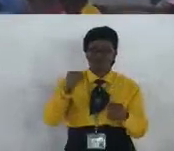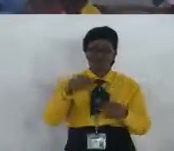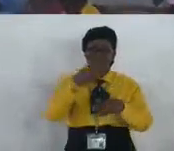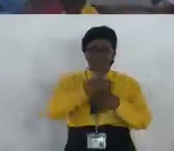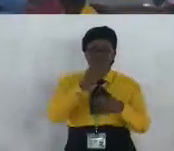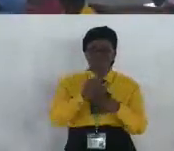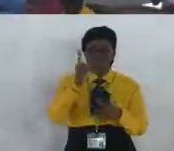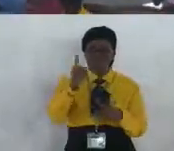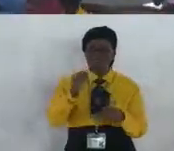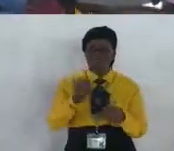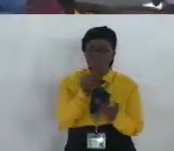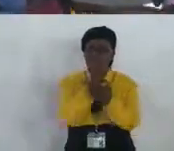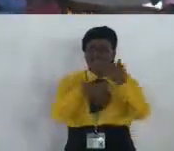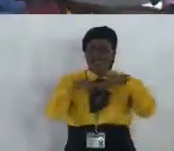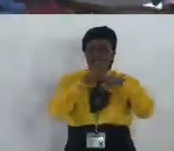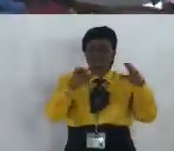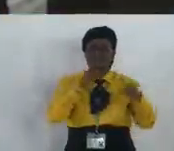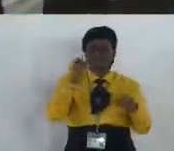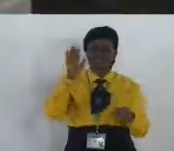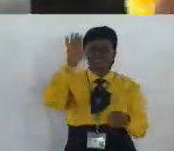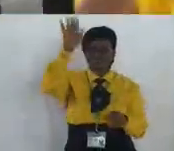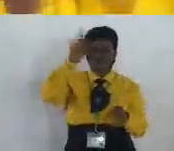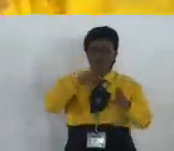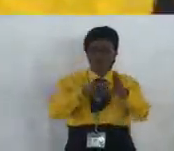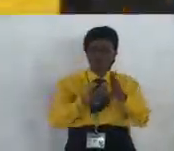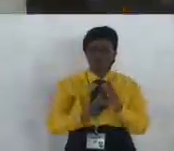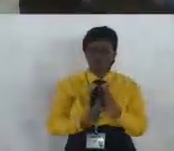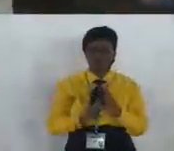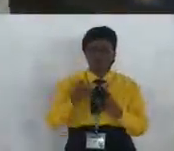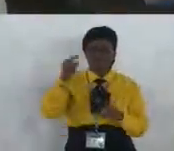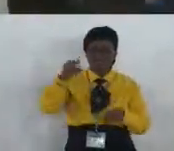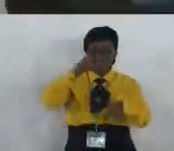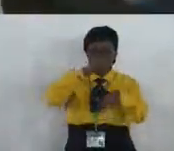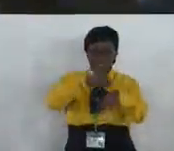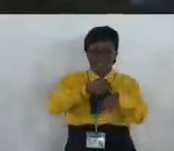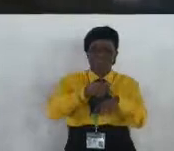Heaven is your throne, Daddy. The earth is your footstool.